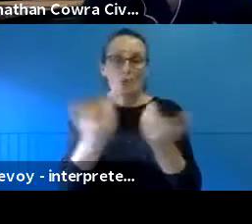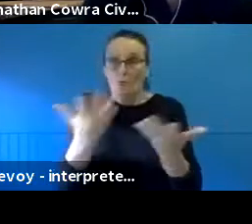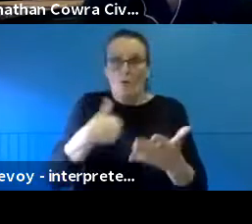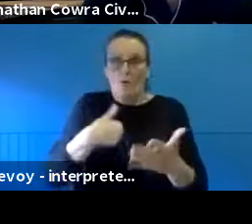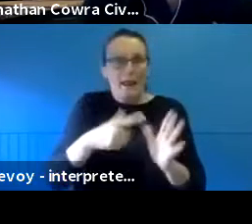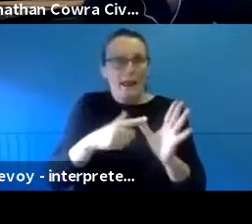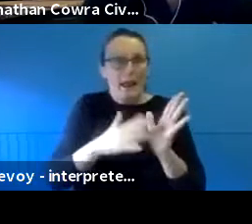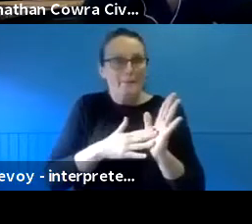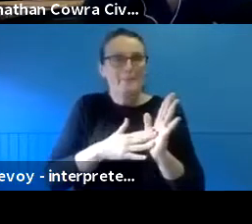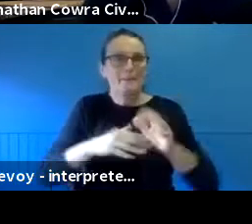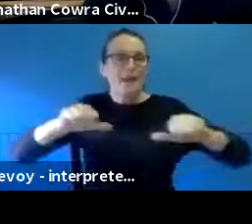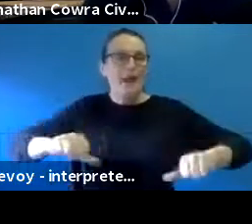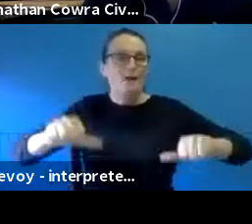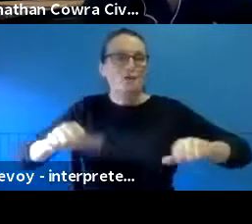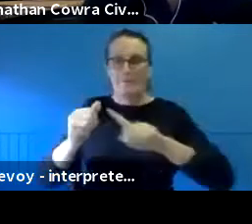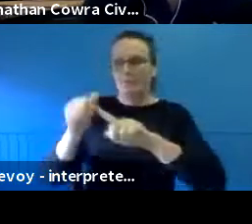my bookshelf behind me.